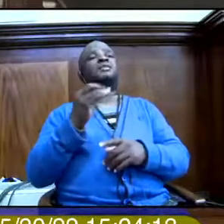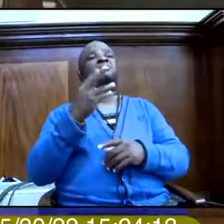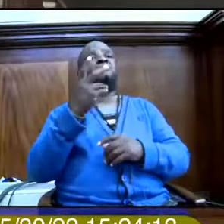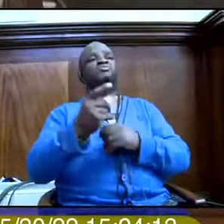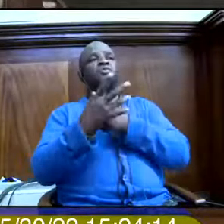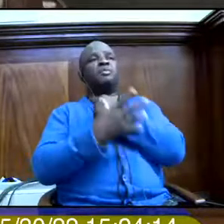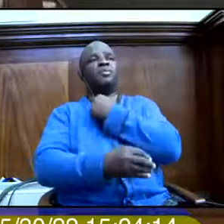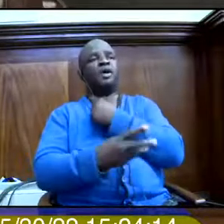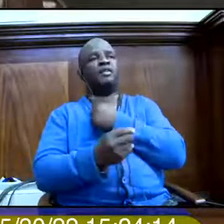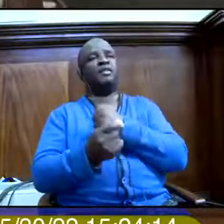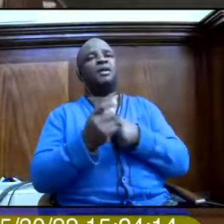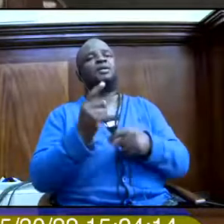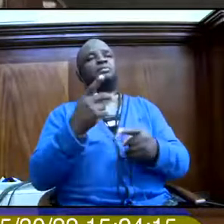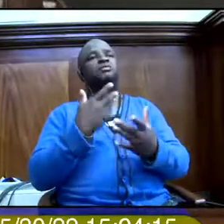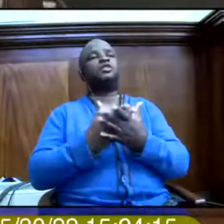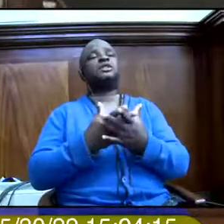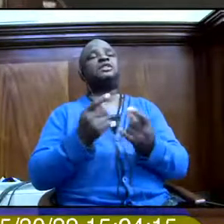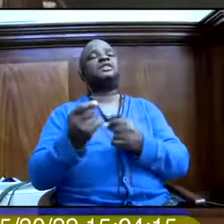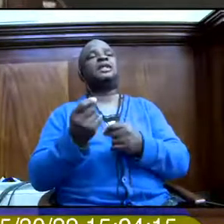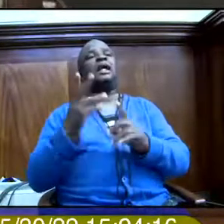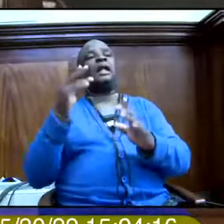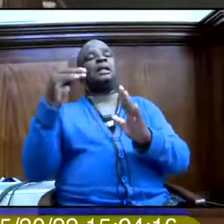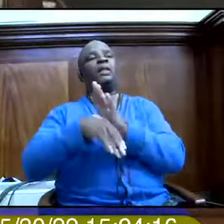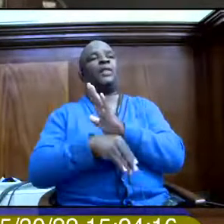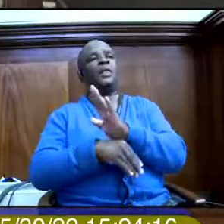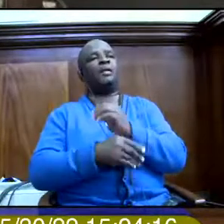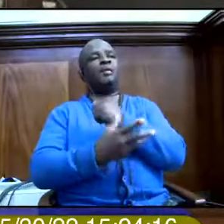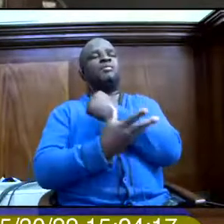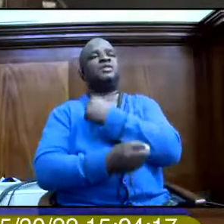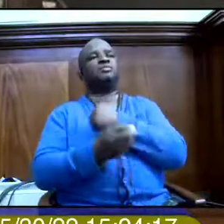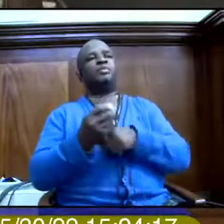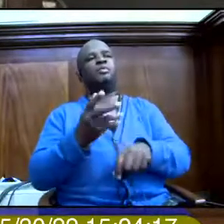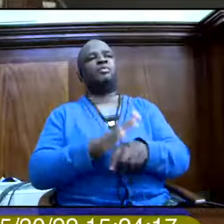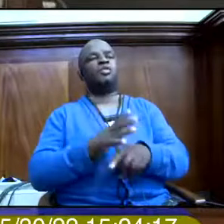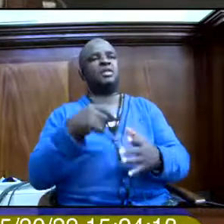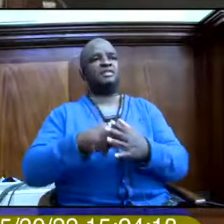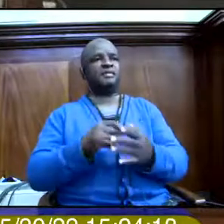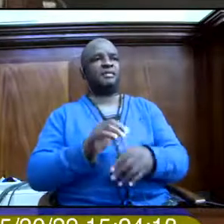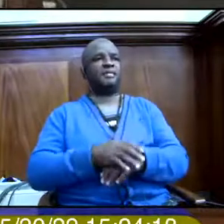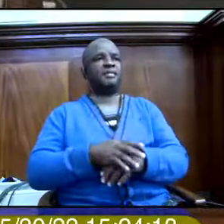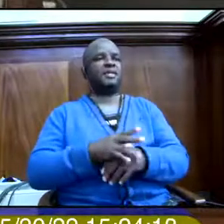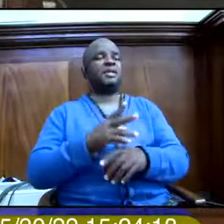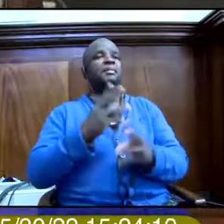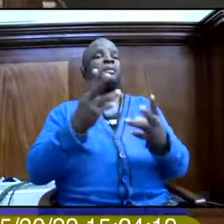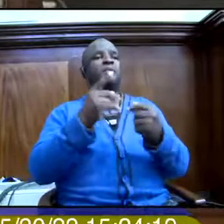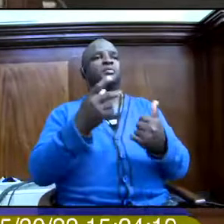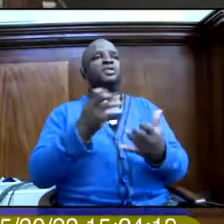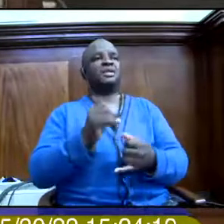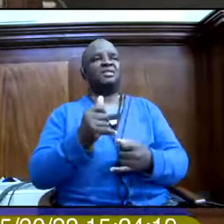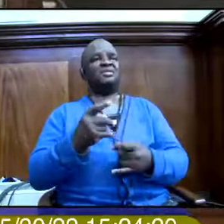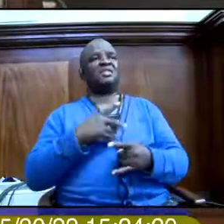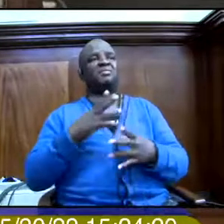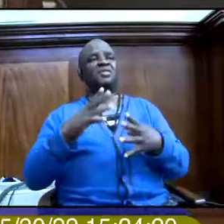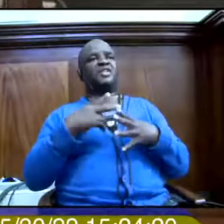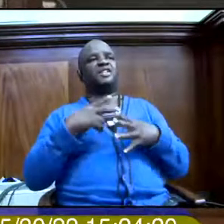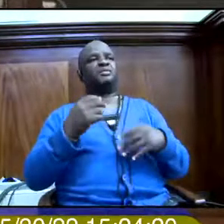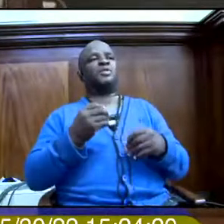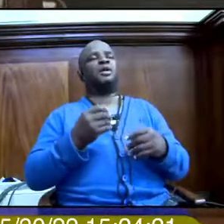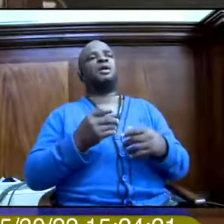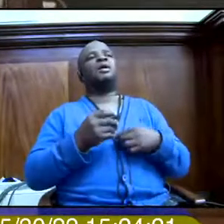poor it will impoverish you further south african capitalist has become